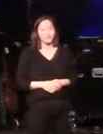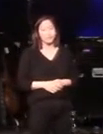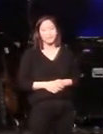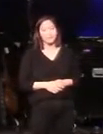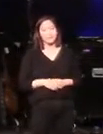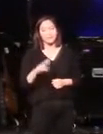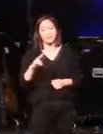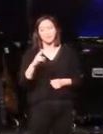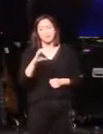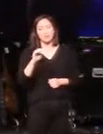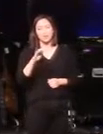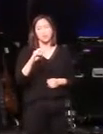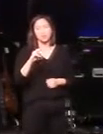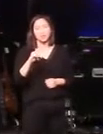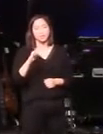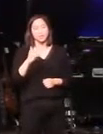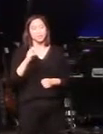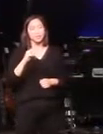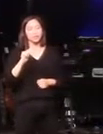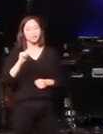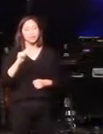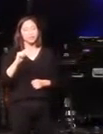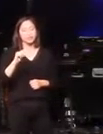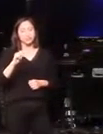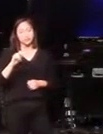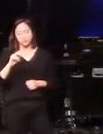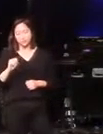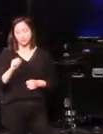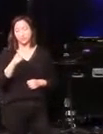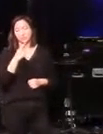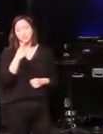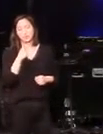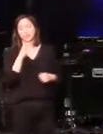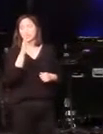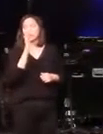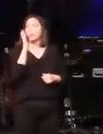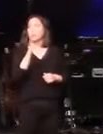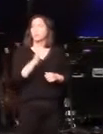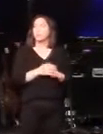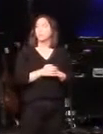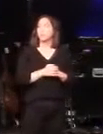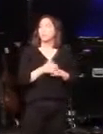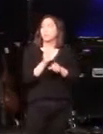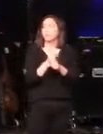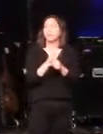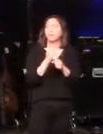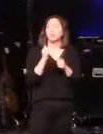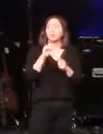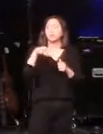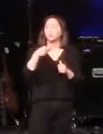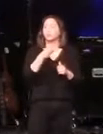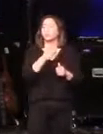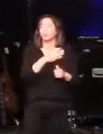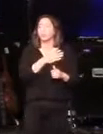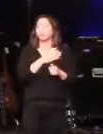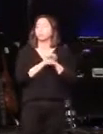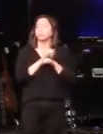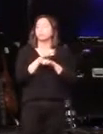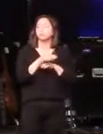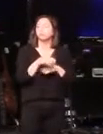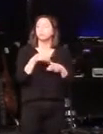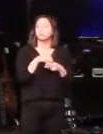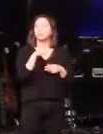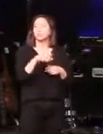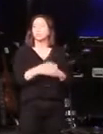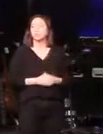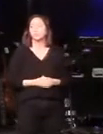2 Corinthians 9:8 says this, and God is able to make all grace abound to you, so that having all sufficiency in all things at all times, you may abound in every good work. Let me read that